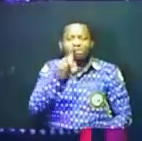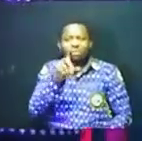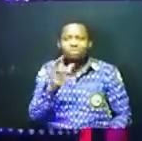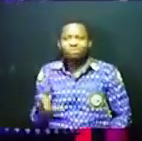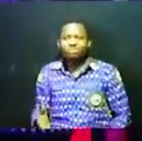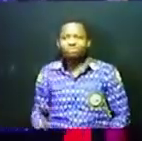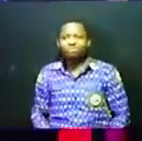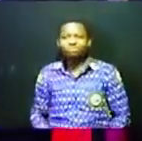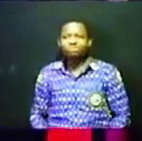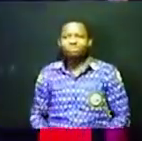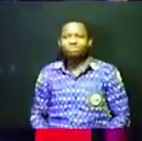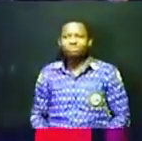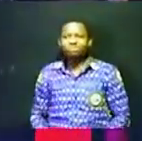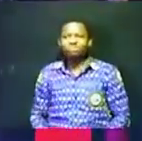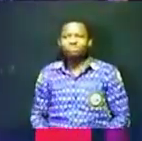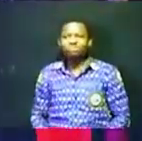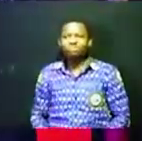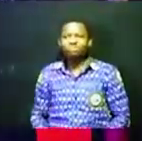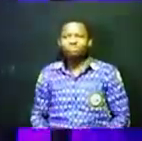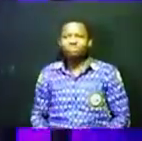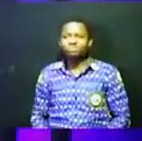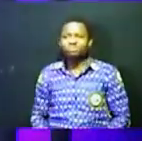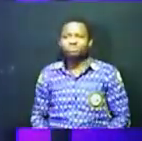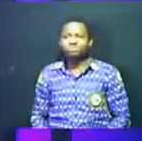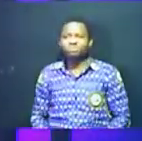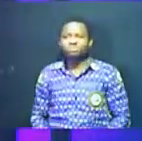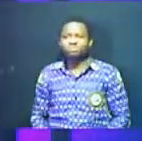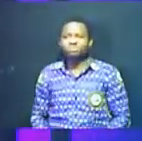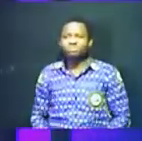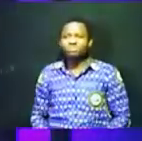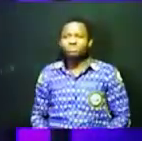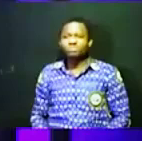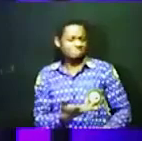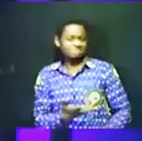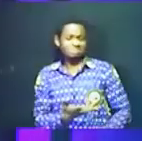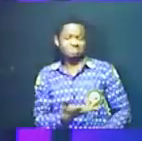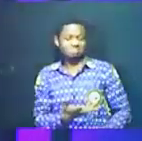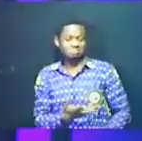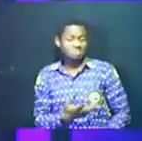One of them said, oh, me, when I got